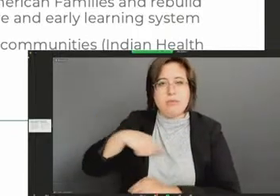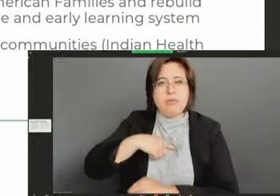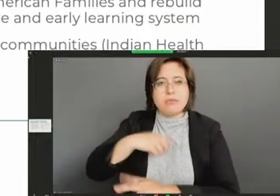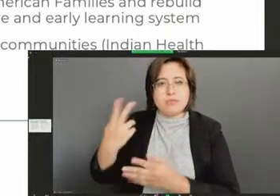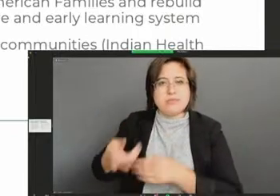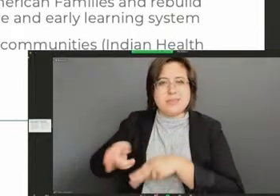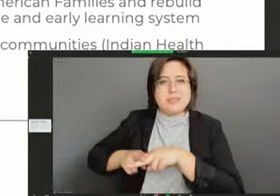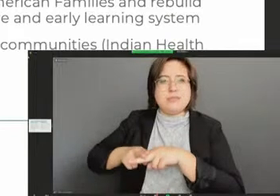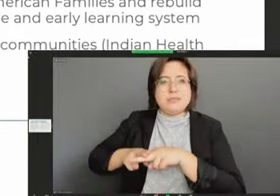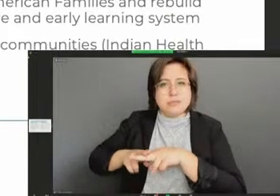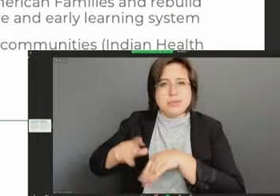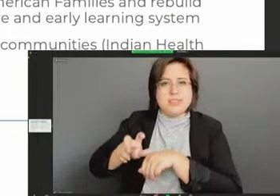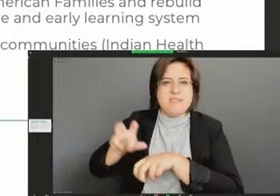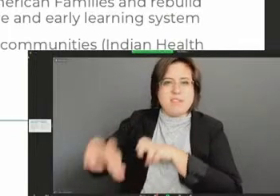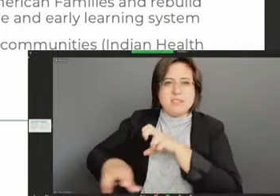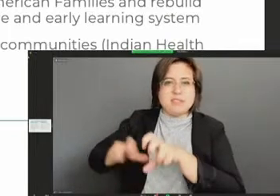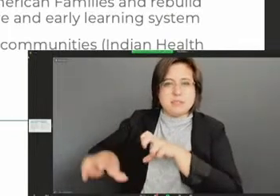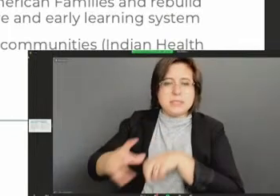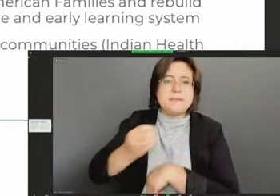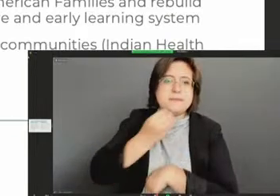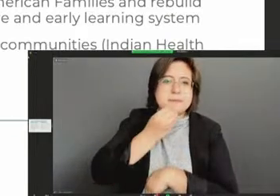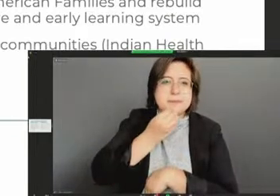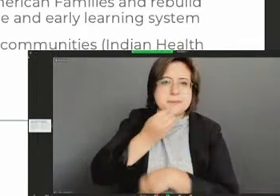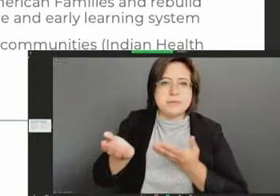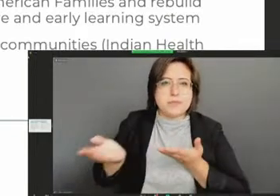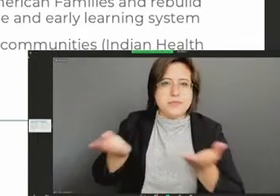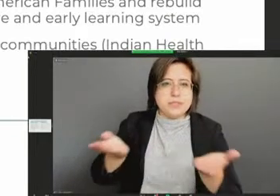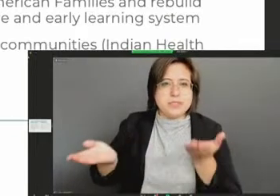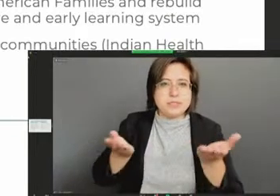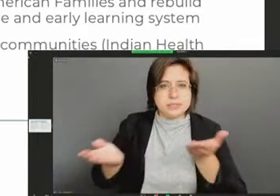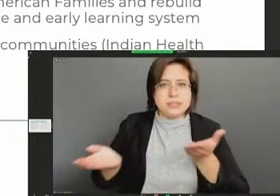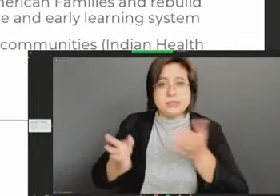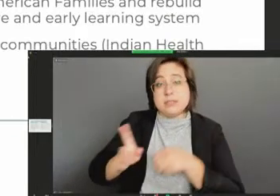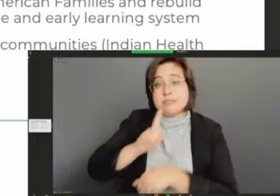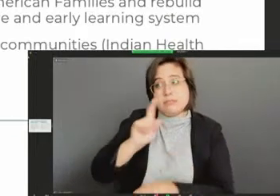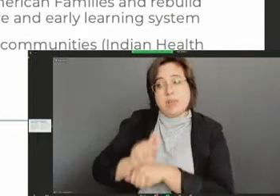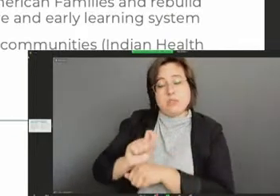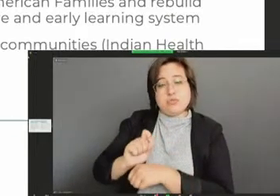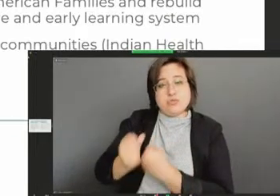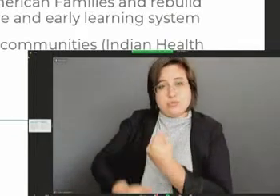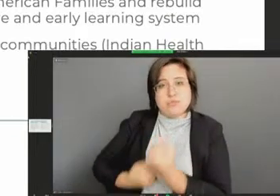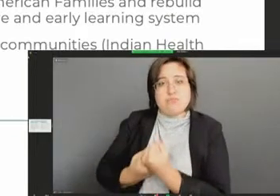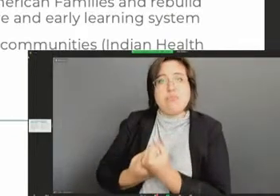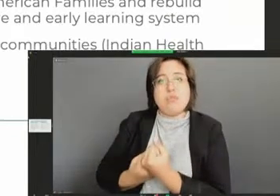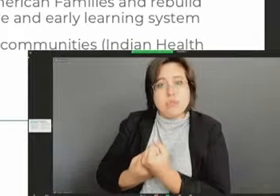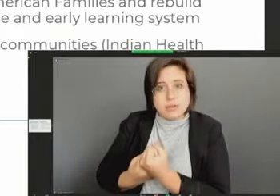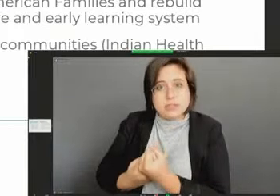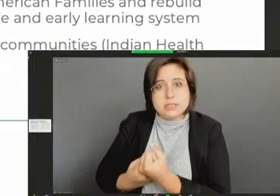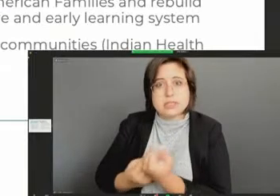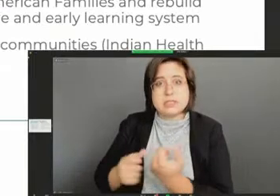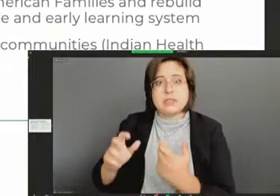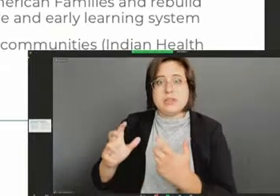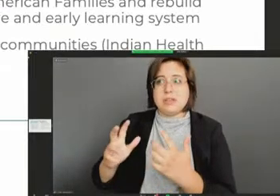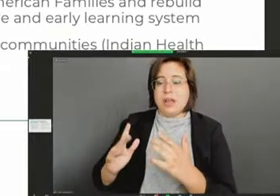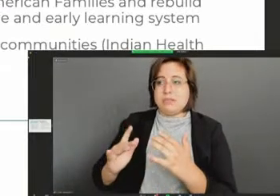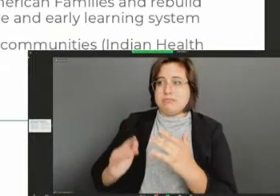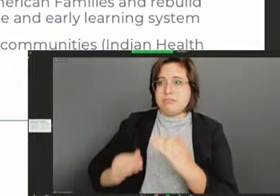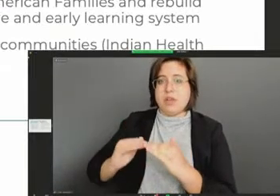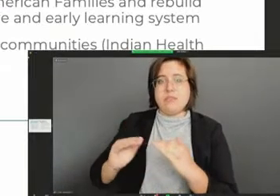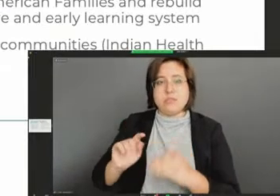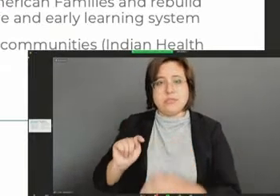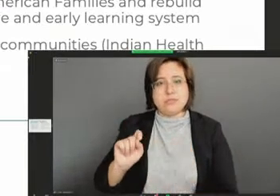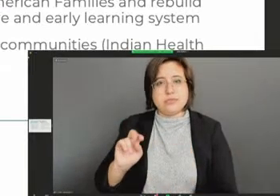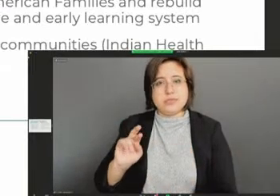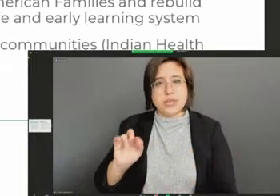increase investment in full services that actually support state level, territorial,